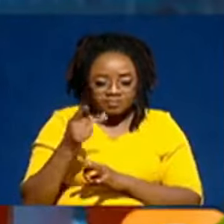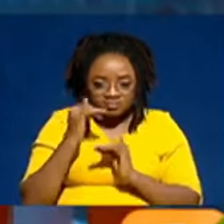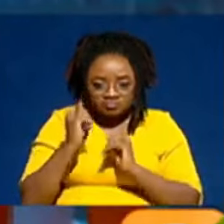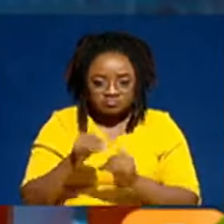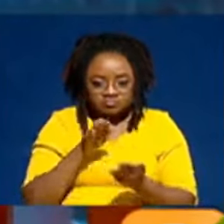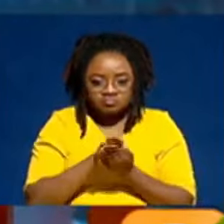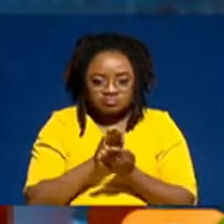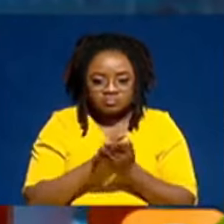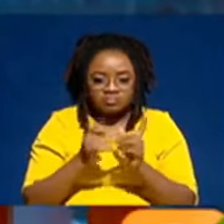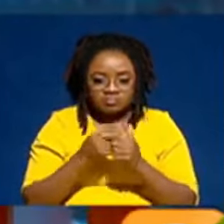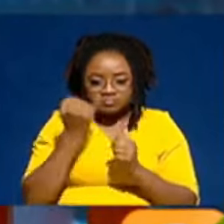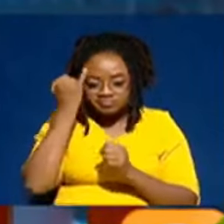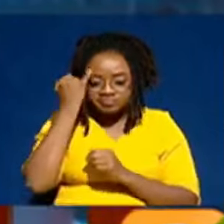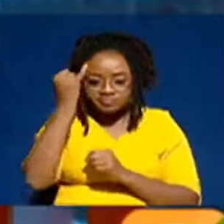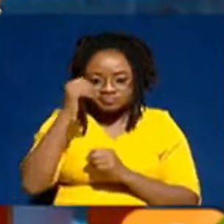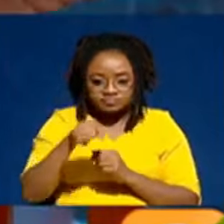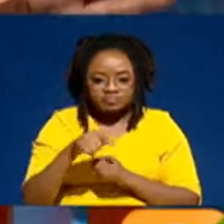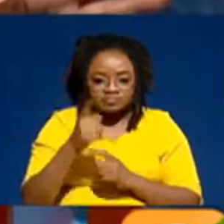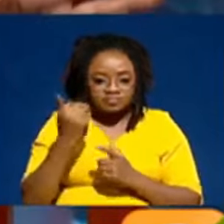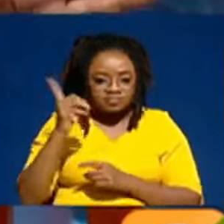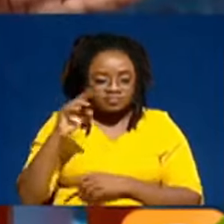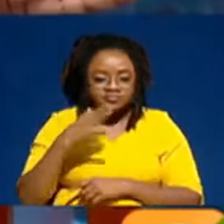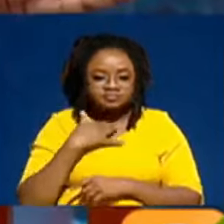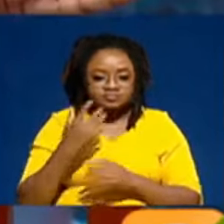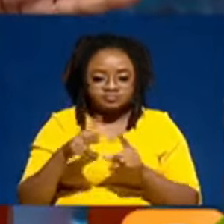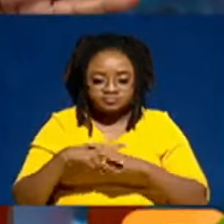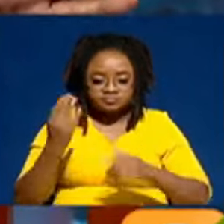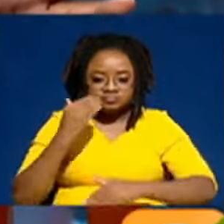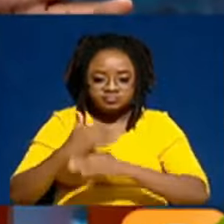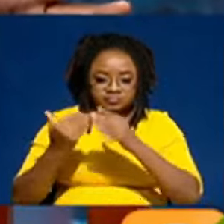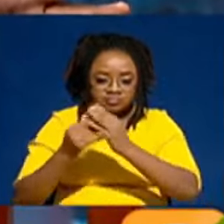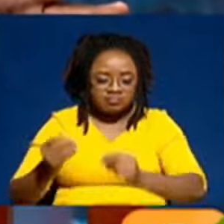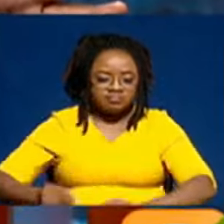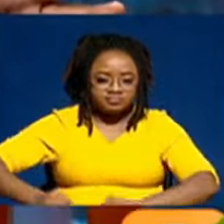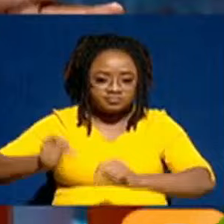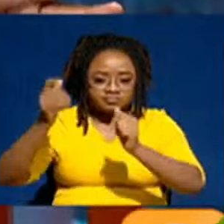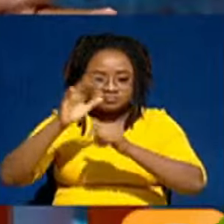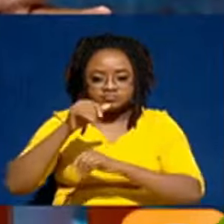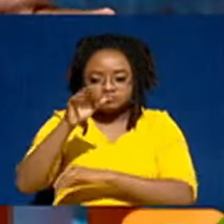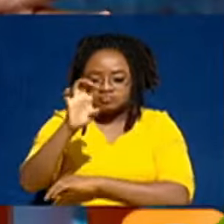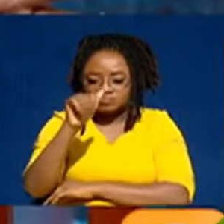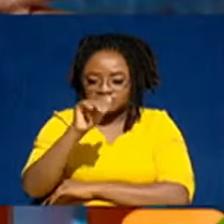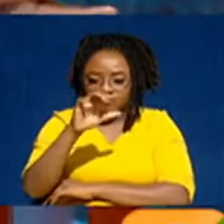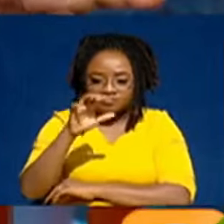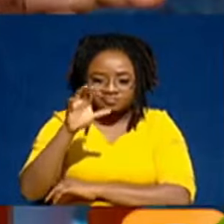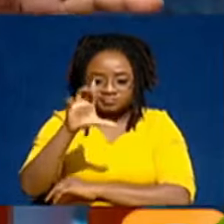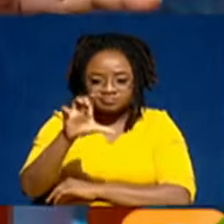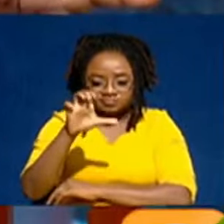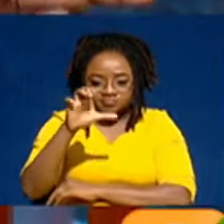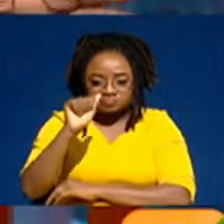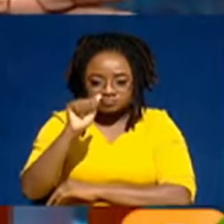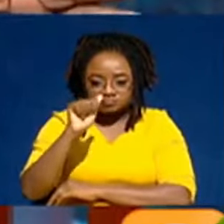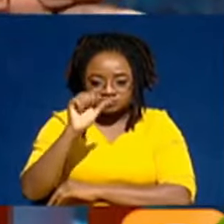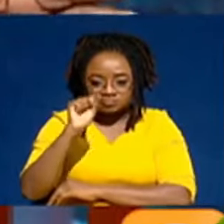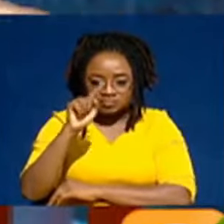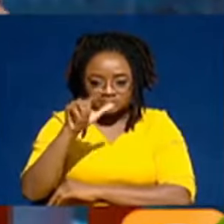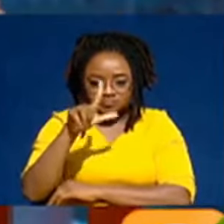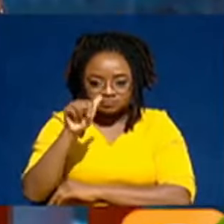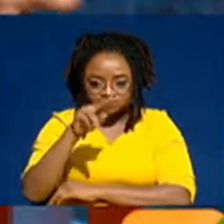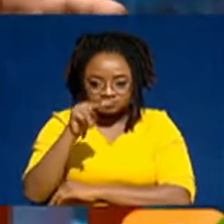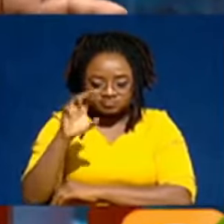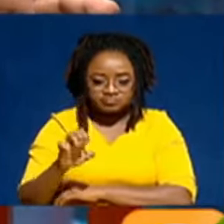idea in Nairobi was to start building from Eastlands, where we have, you know, the densities are low, we